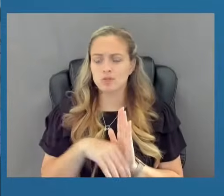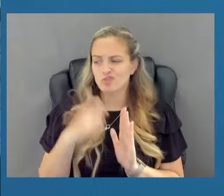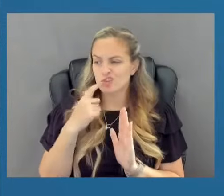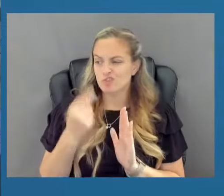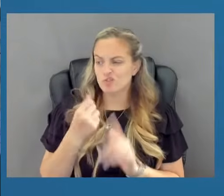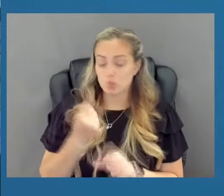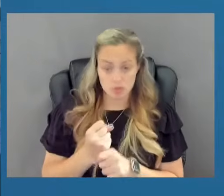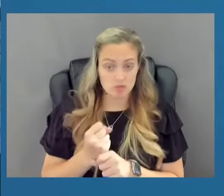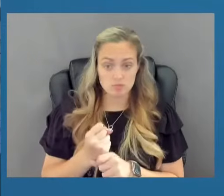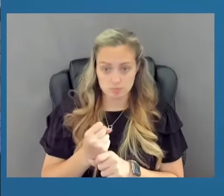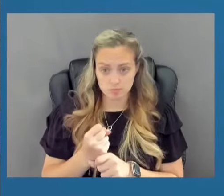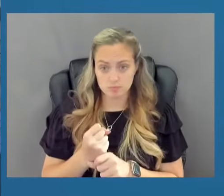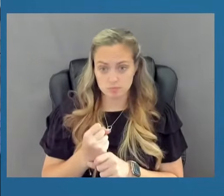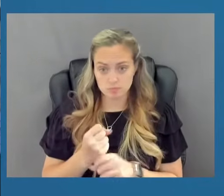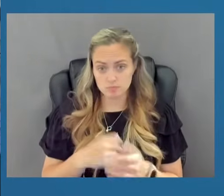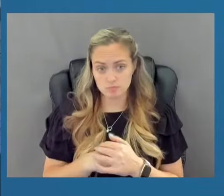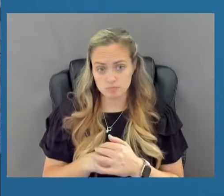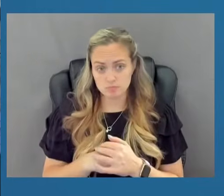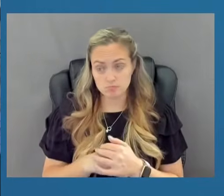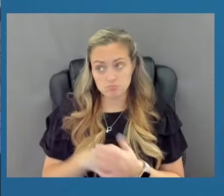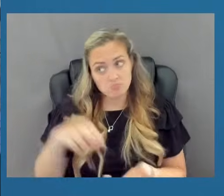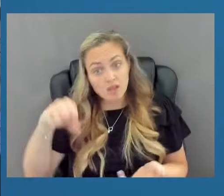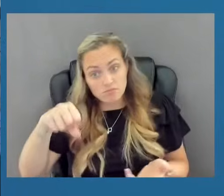years. They have.